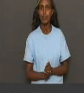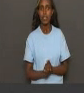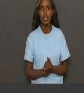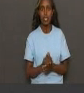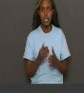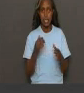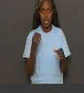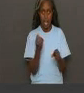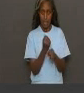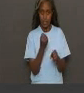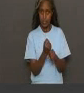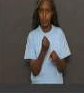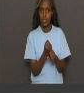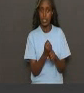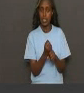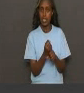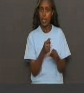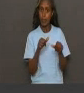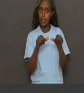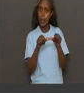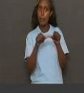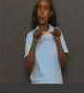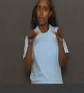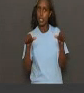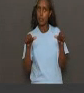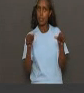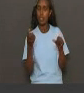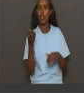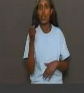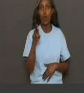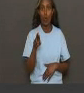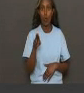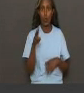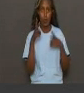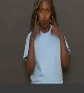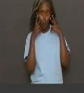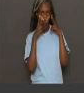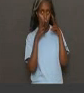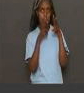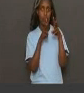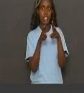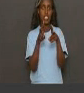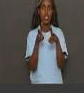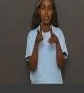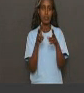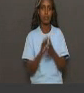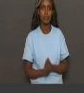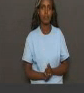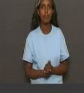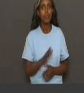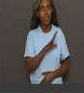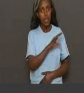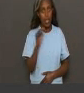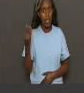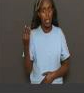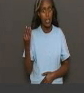The activity can be measurement or observation, and